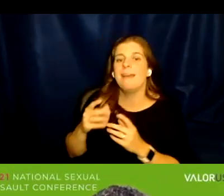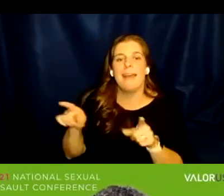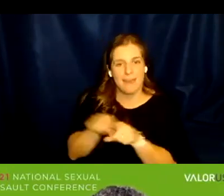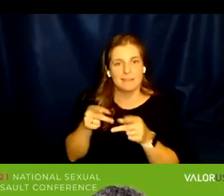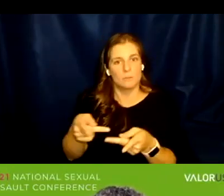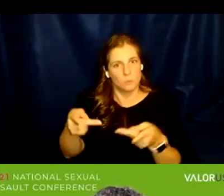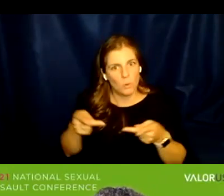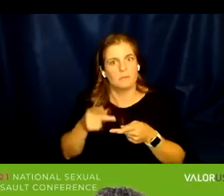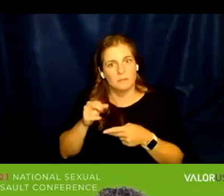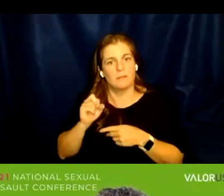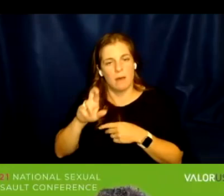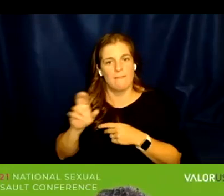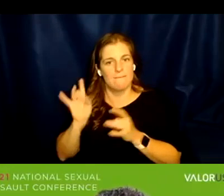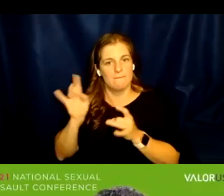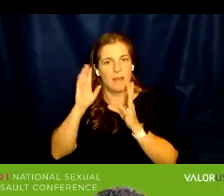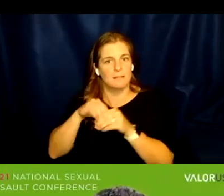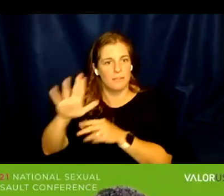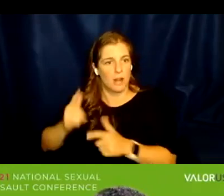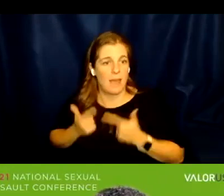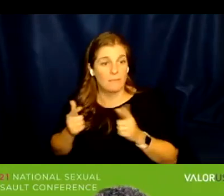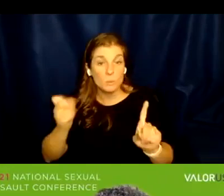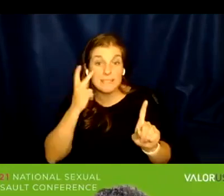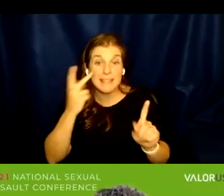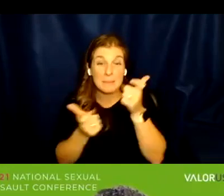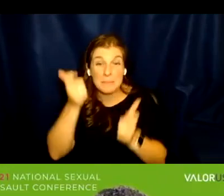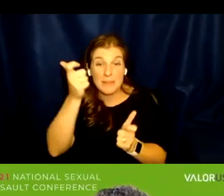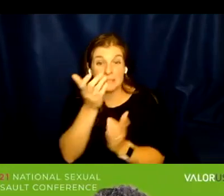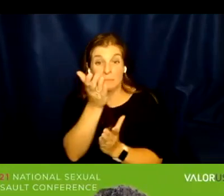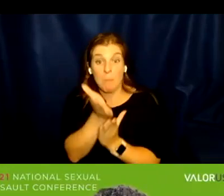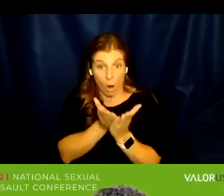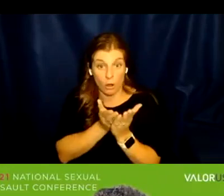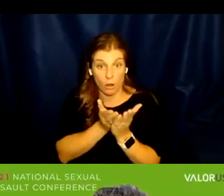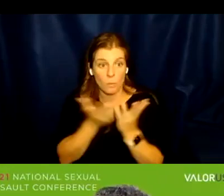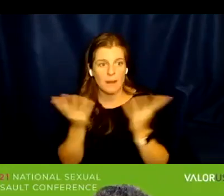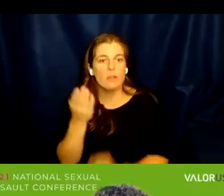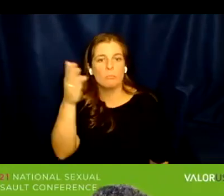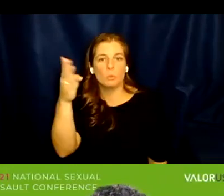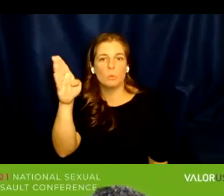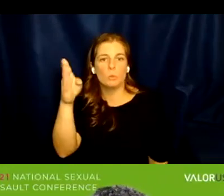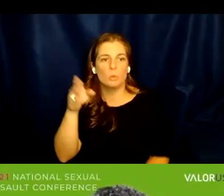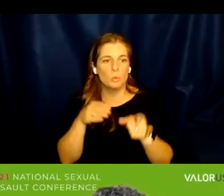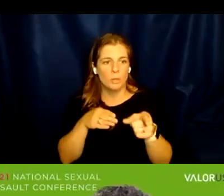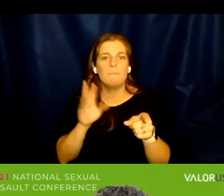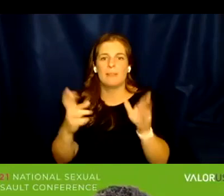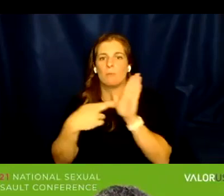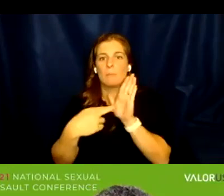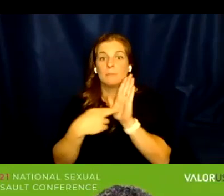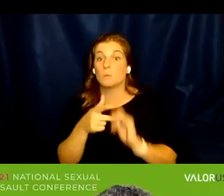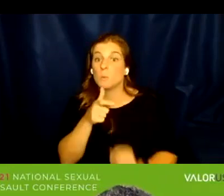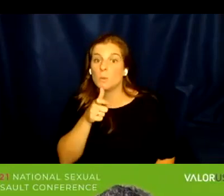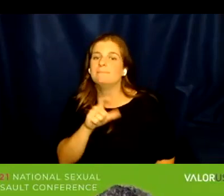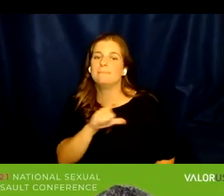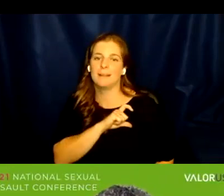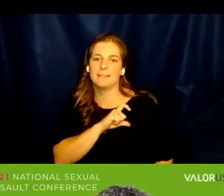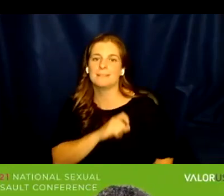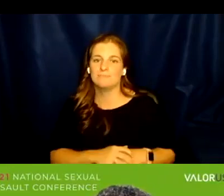in their lives. And you'll see the biggest piece of the pie is the blue piece, and that represents police. And what this chart